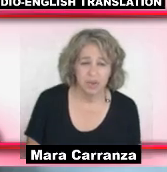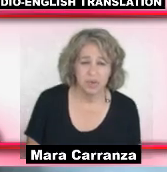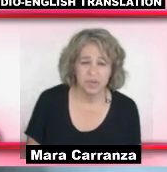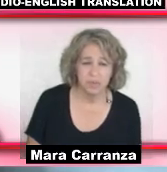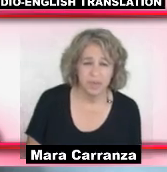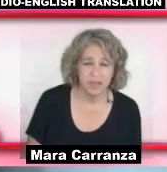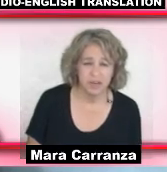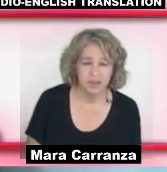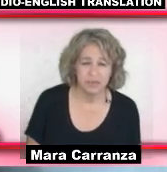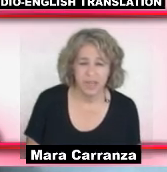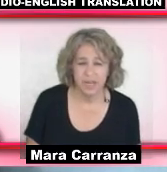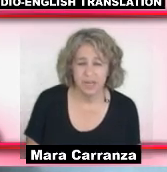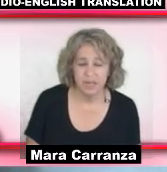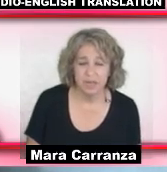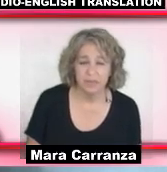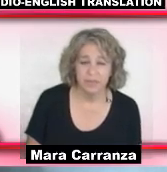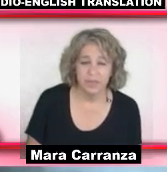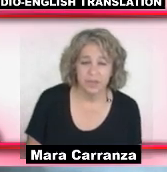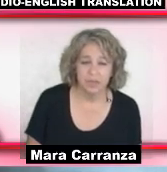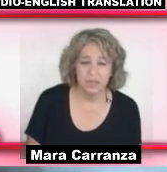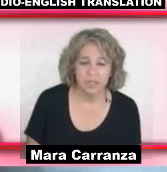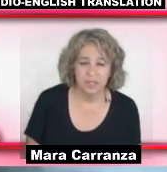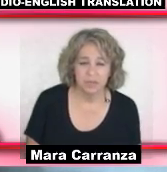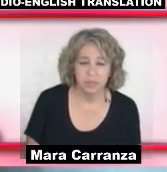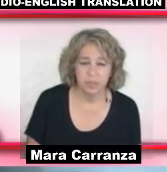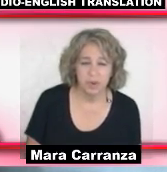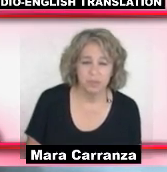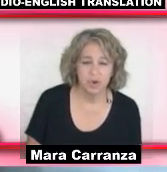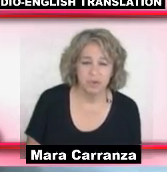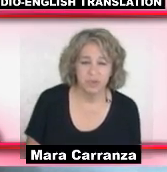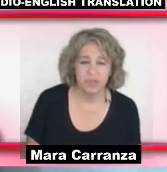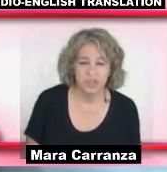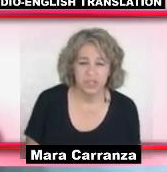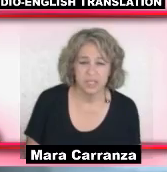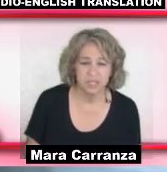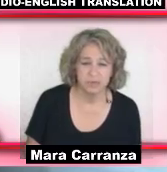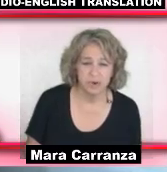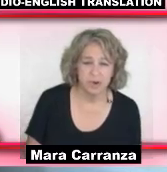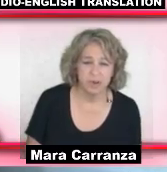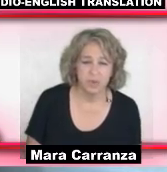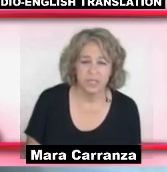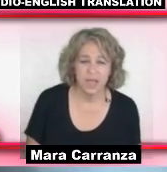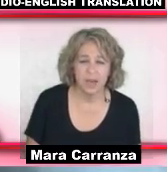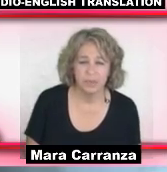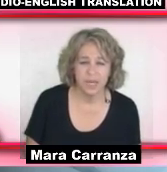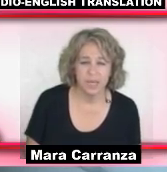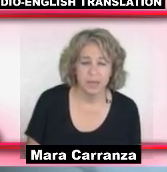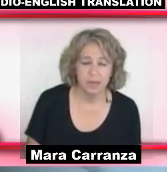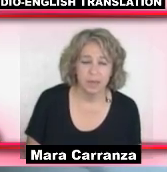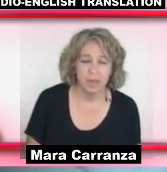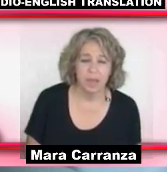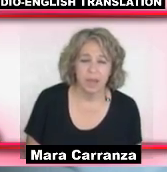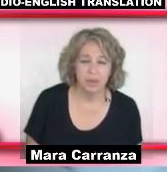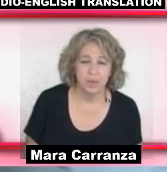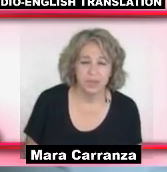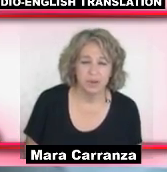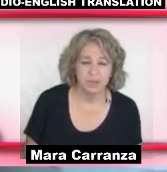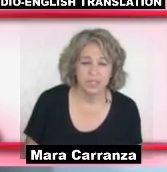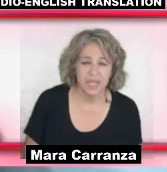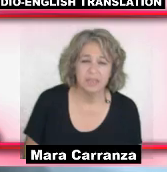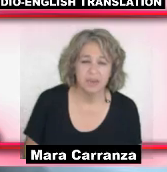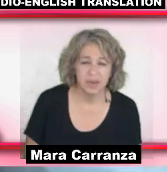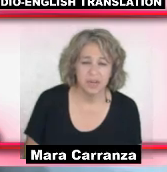Are you going to intervene in the Supreme Court for the Justice for what's happening and what